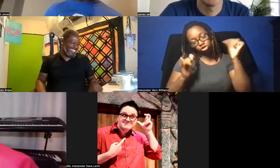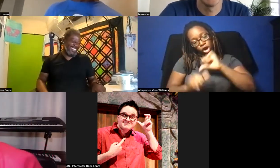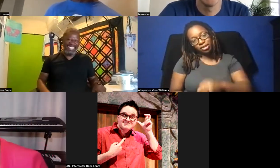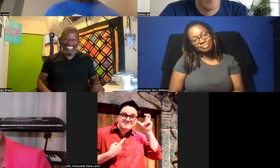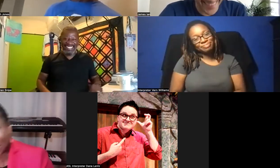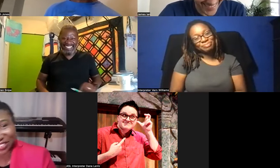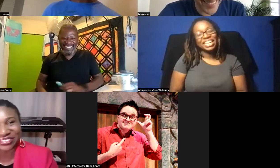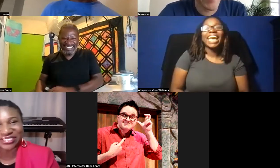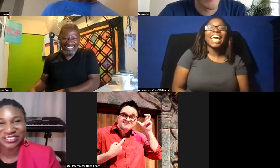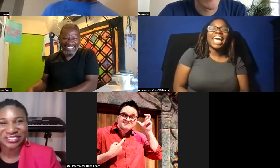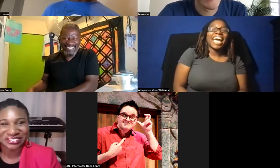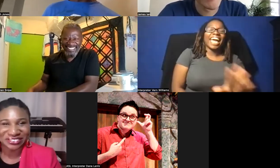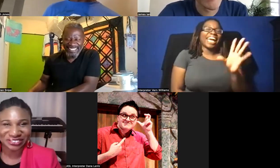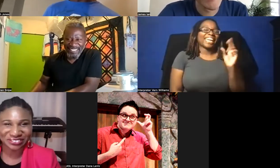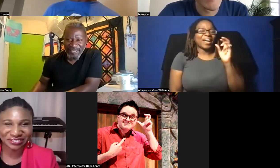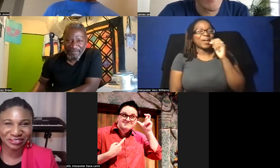think